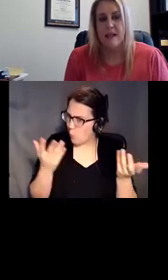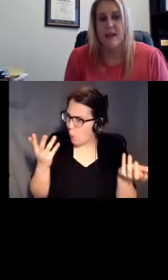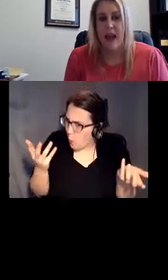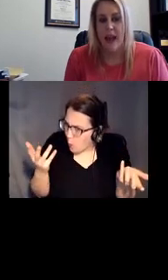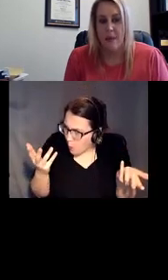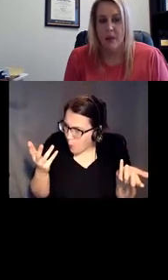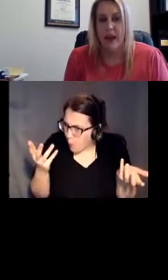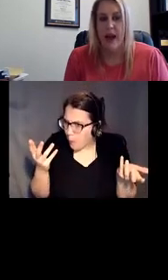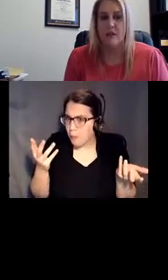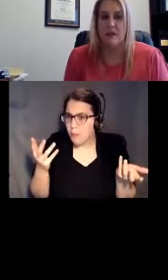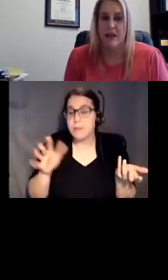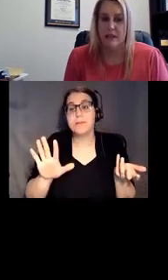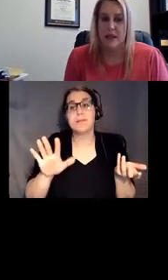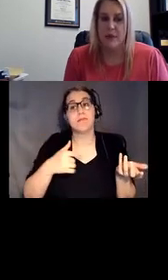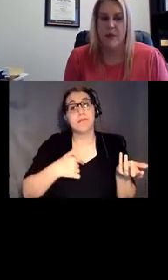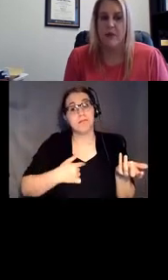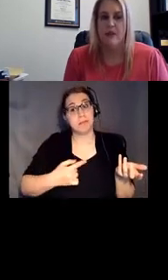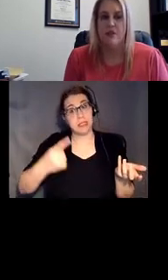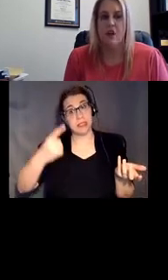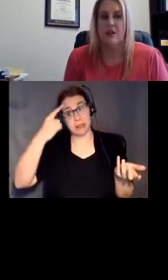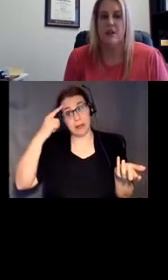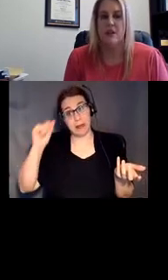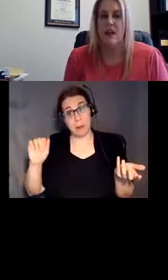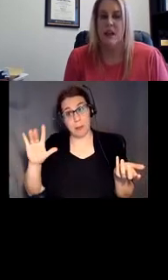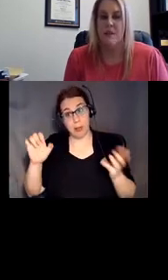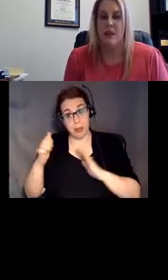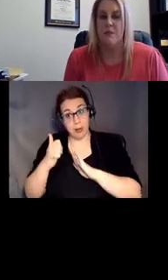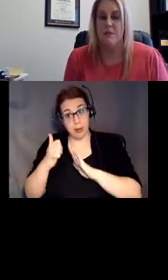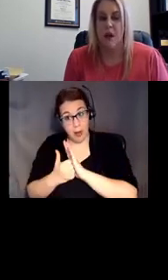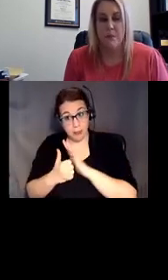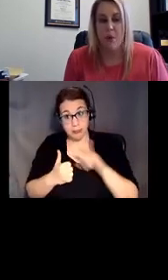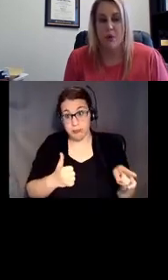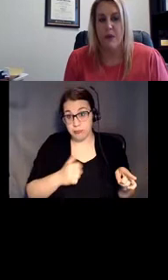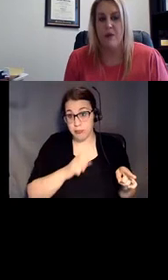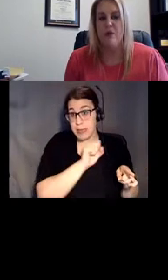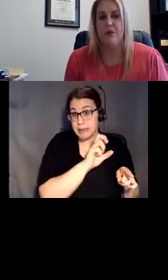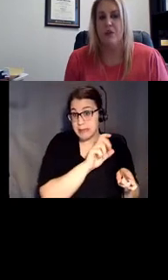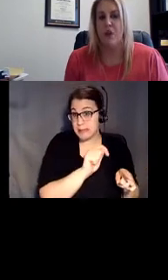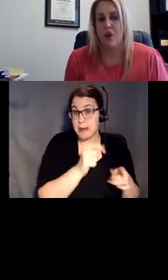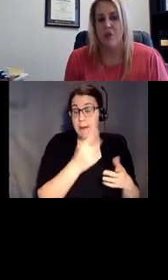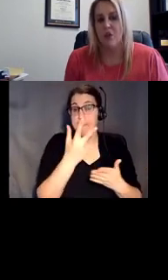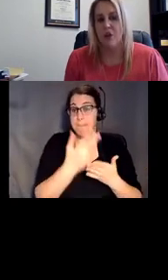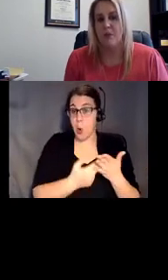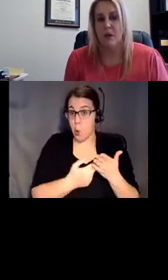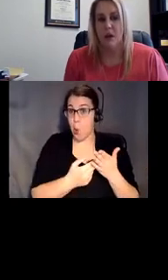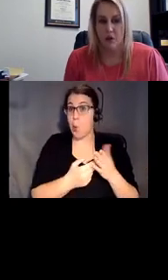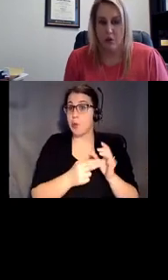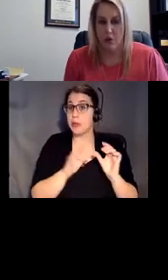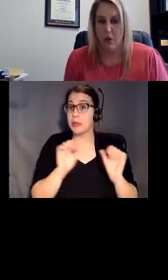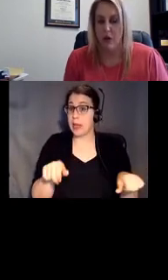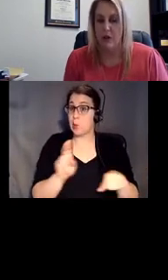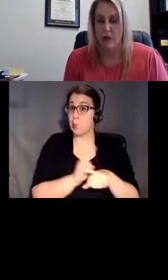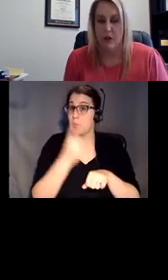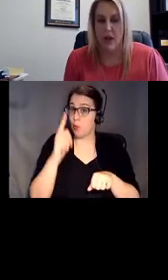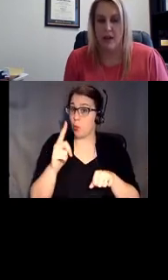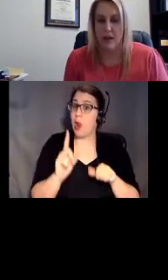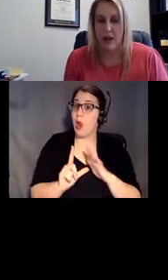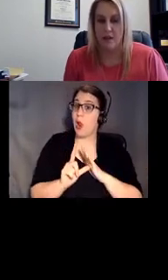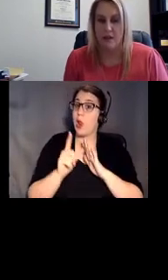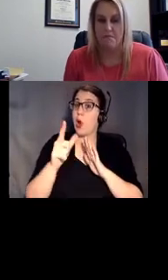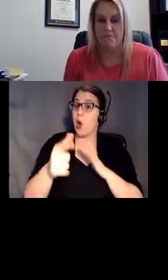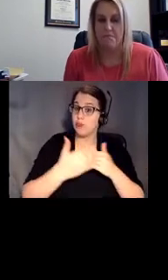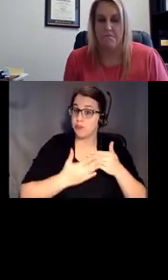that ABLE accounts and supplemental needs trusts can both be used for long-term accrual and growth